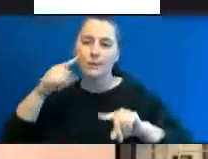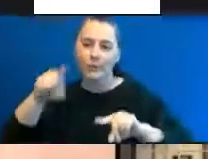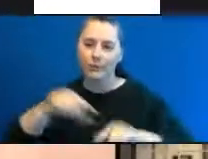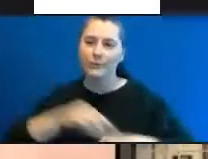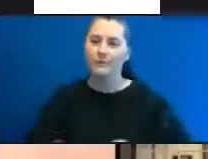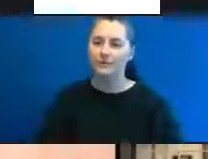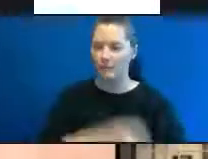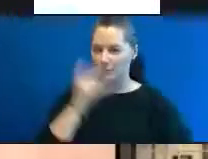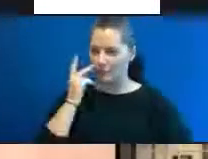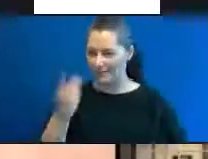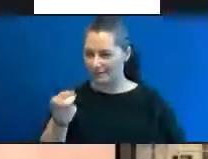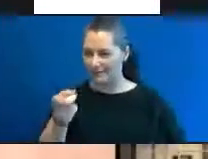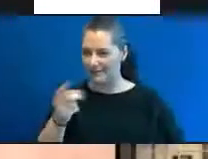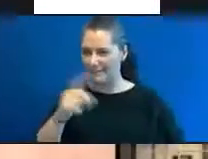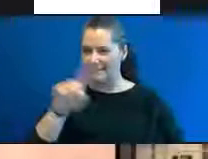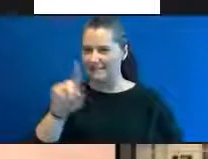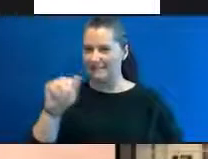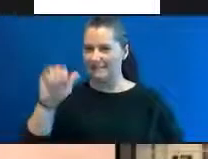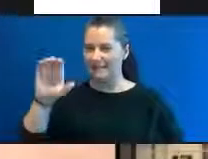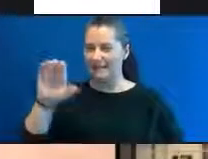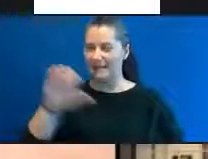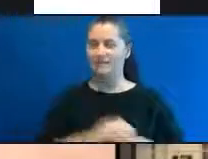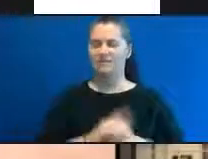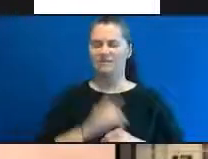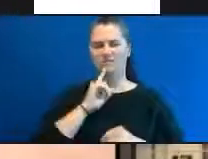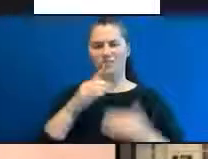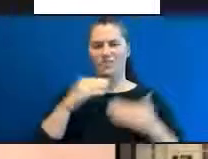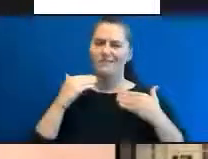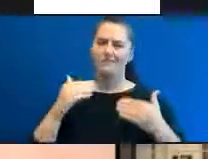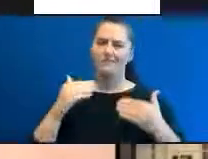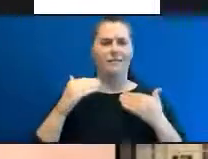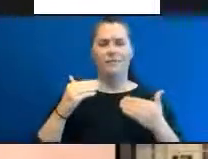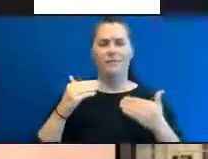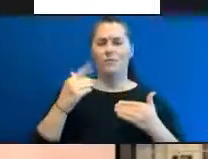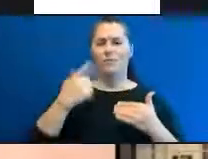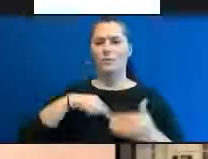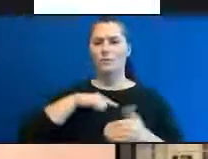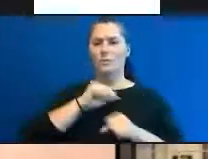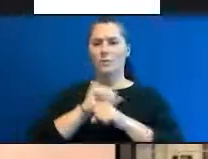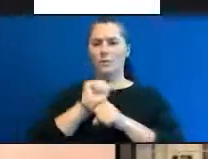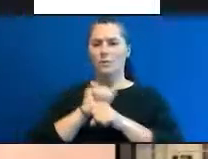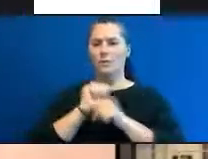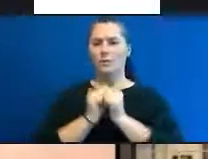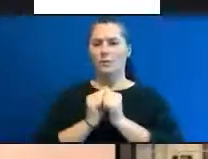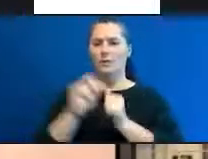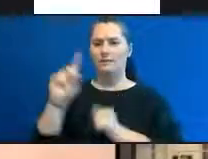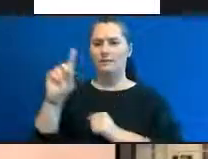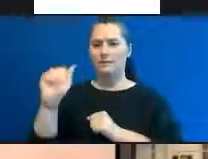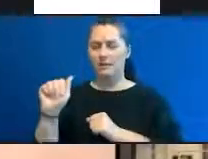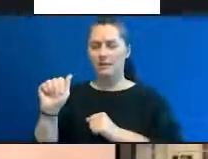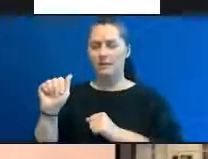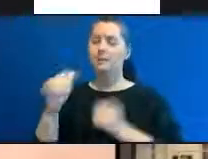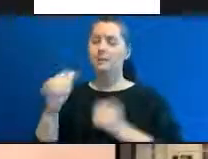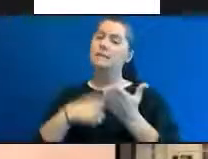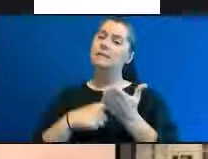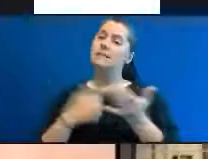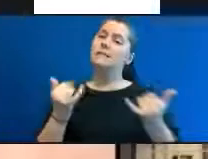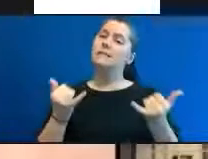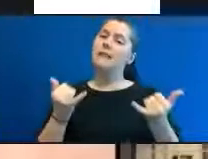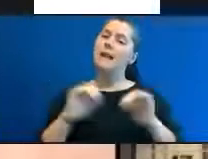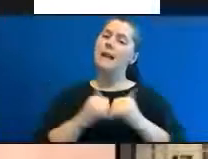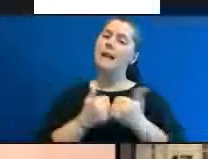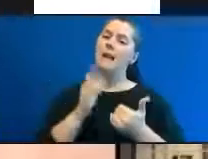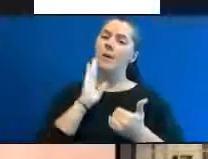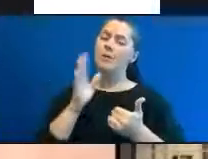as well. And just really grateful. We've been able to work with disability. And we talked about today how we're going to help go